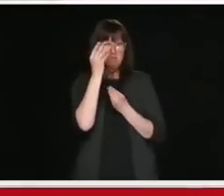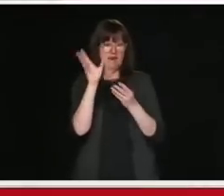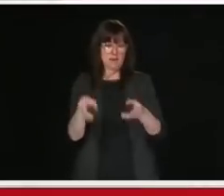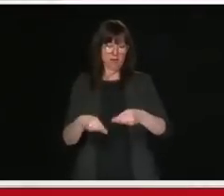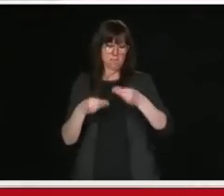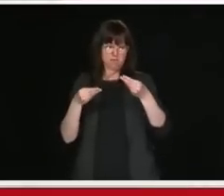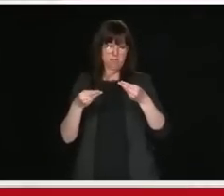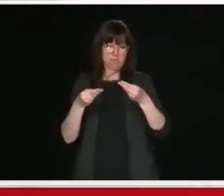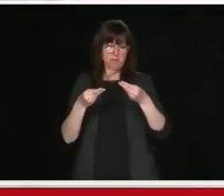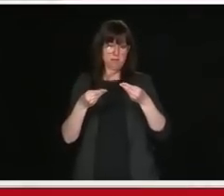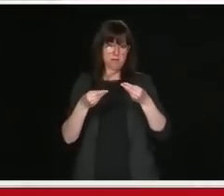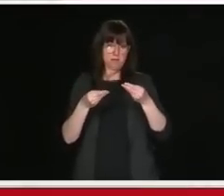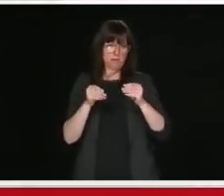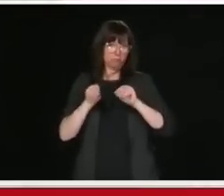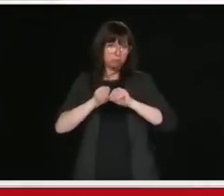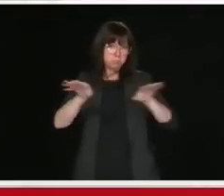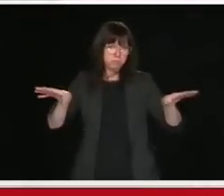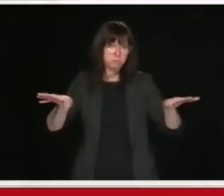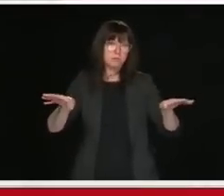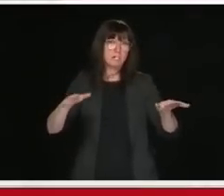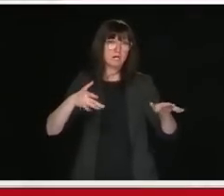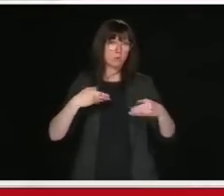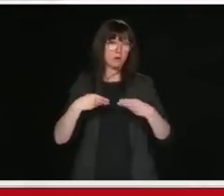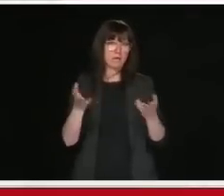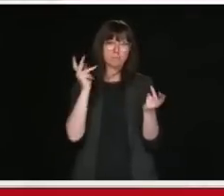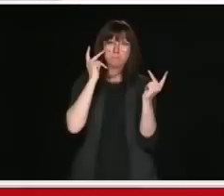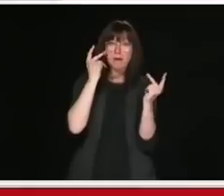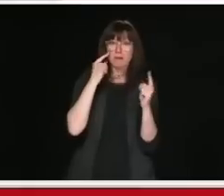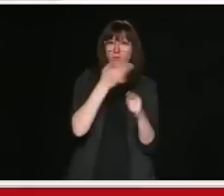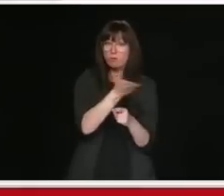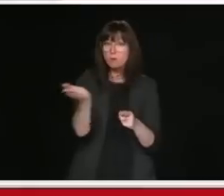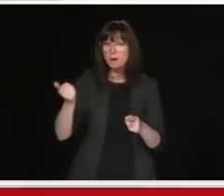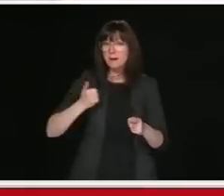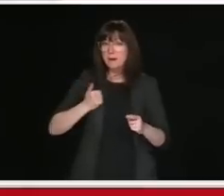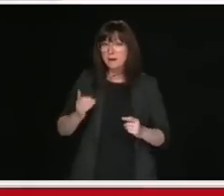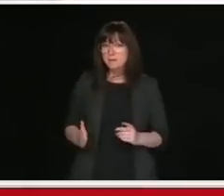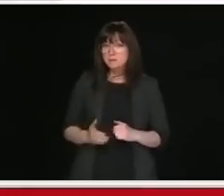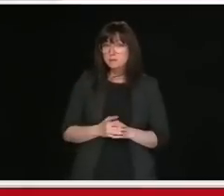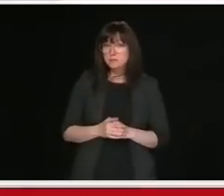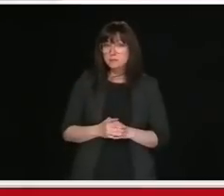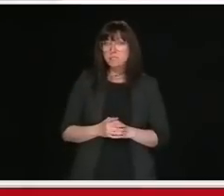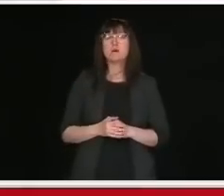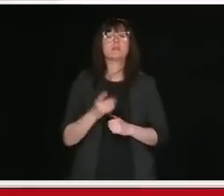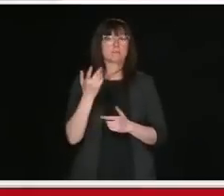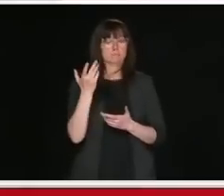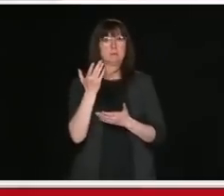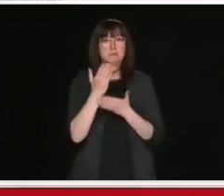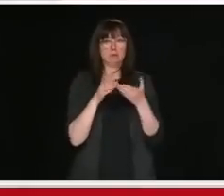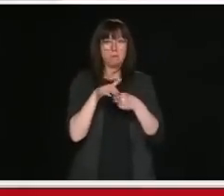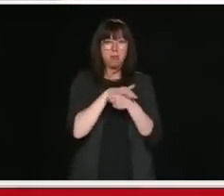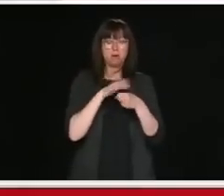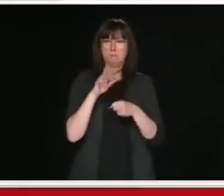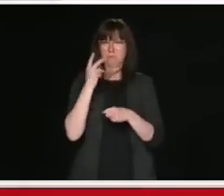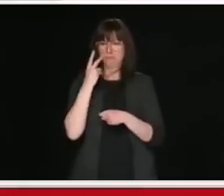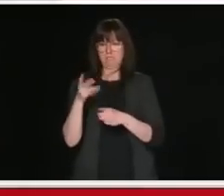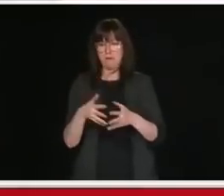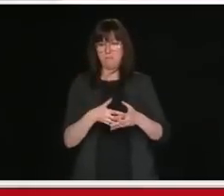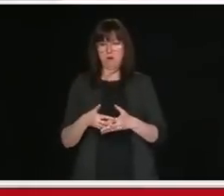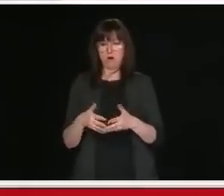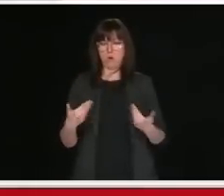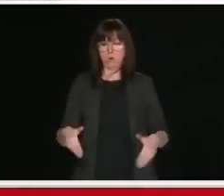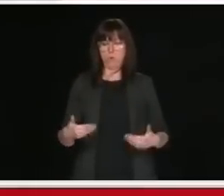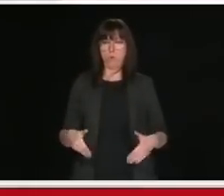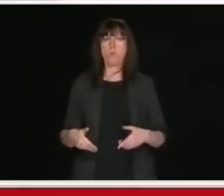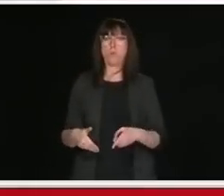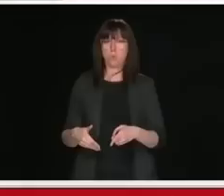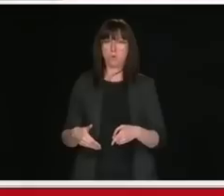right information, and we see the difference. The Americans do give those numbers out. I think it's important to